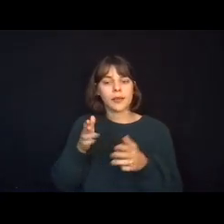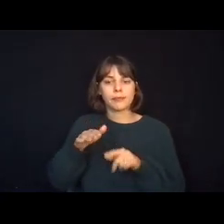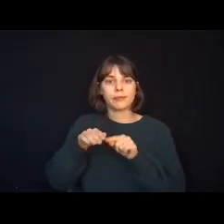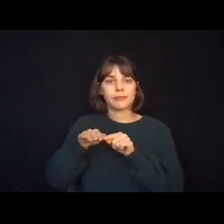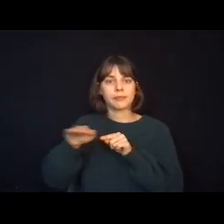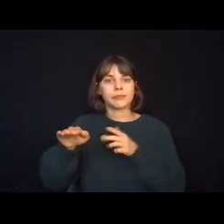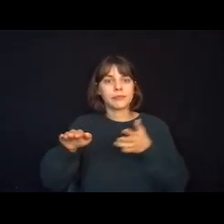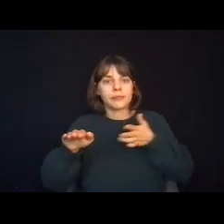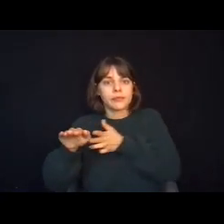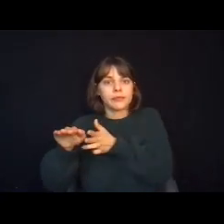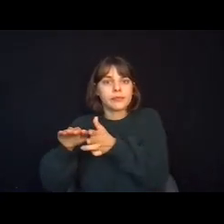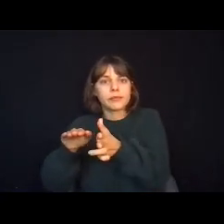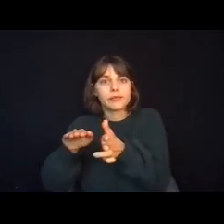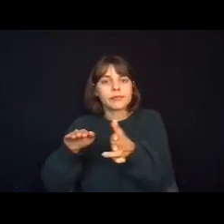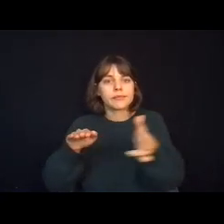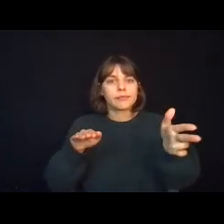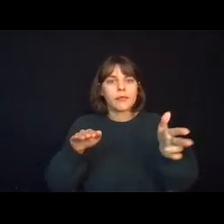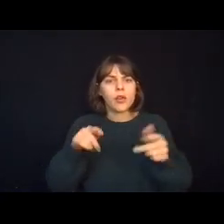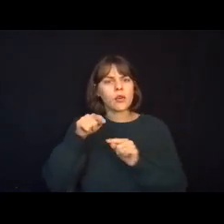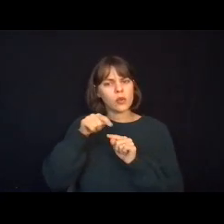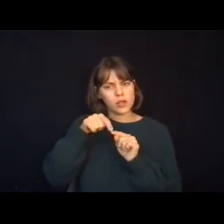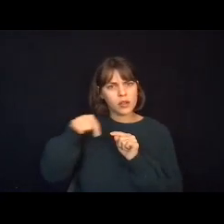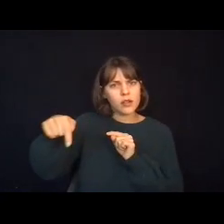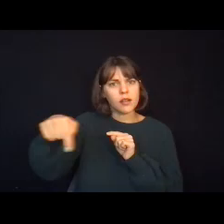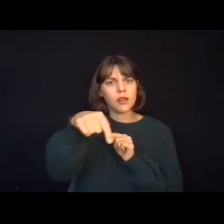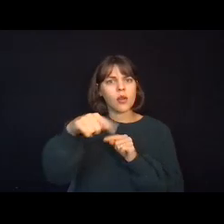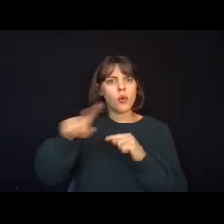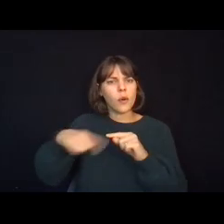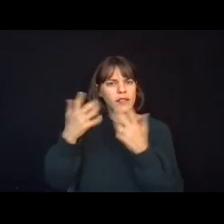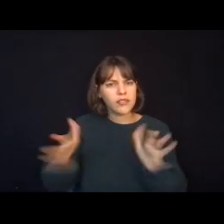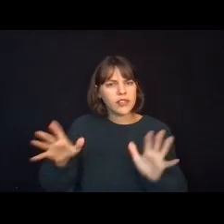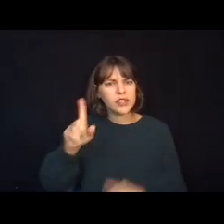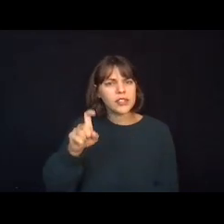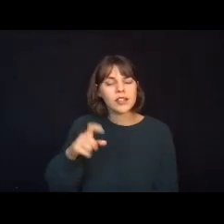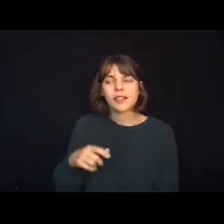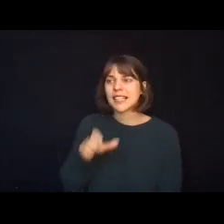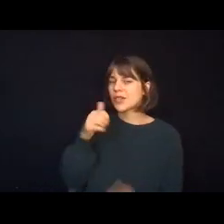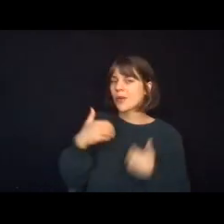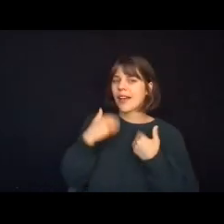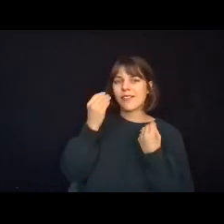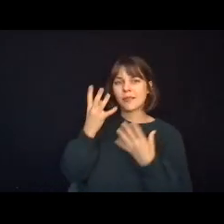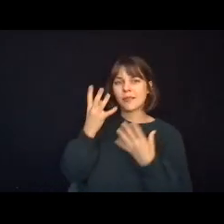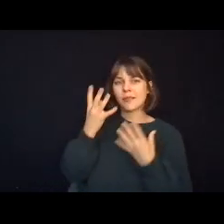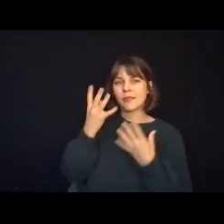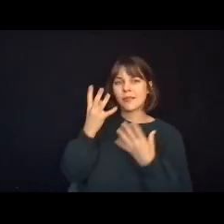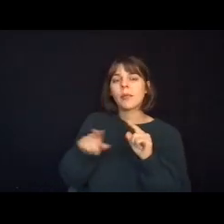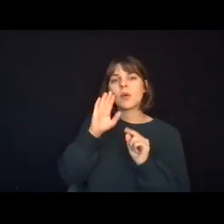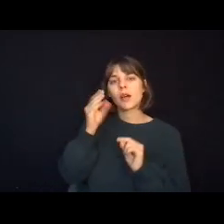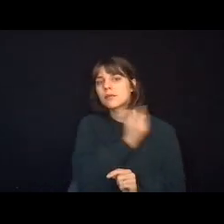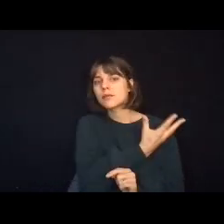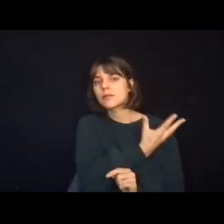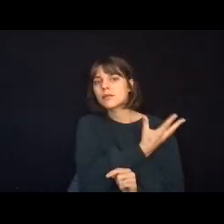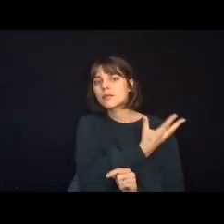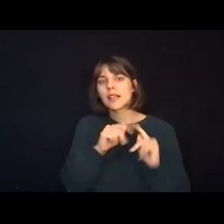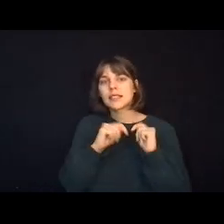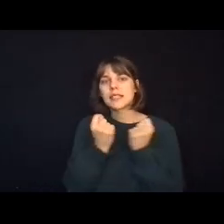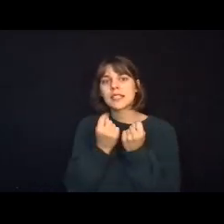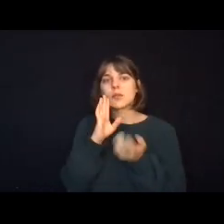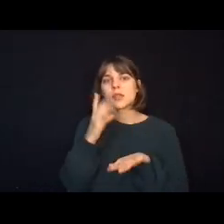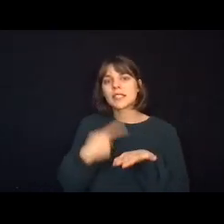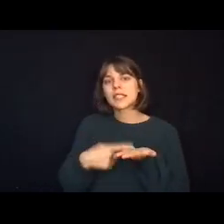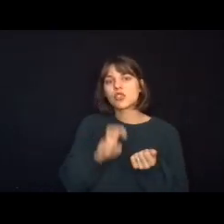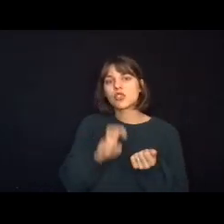on when those are expected to be completed? I don't have that information today, but I will take that back to our team and discuss